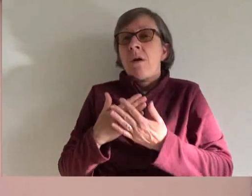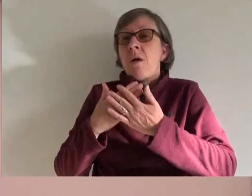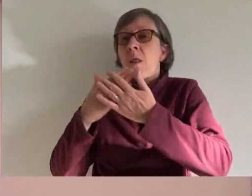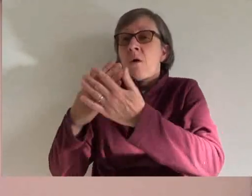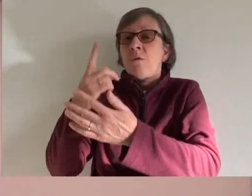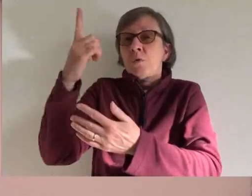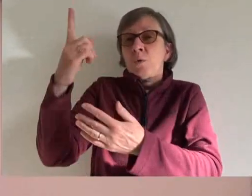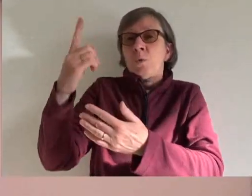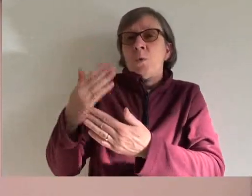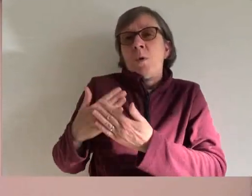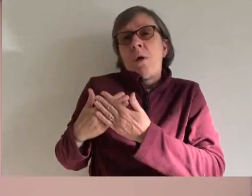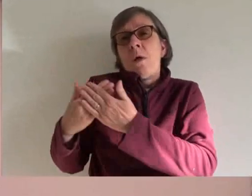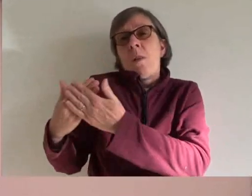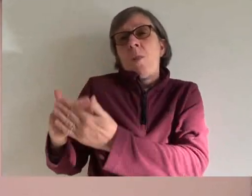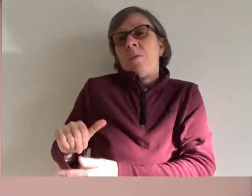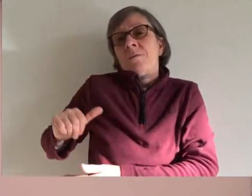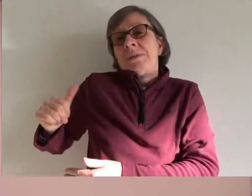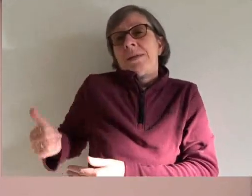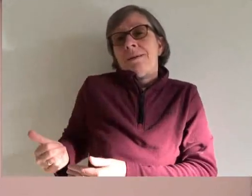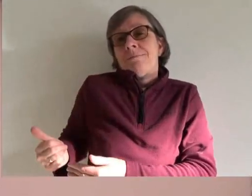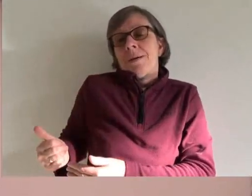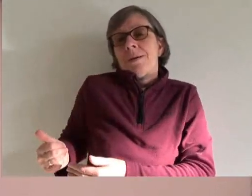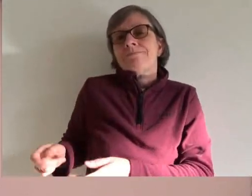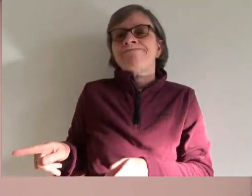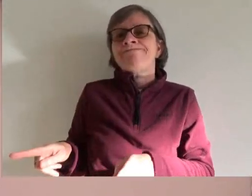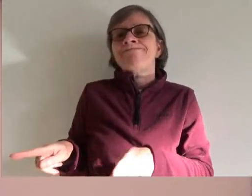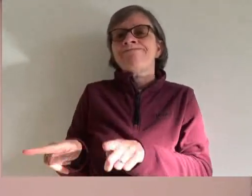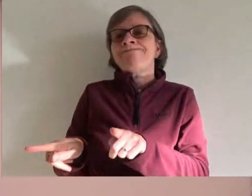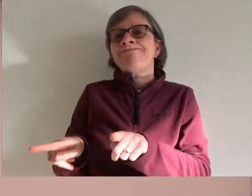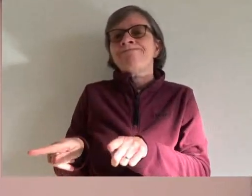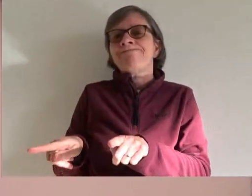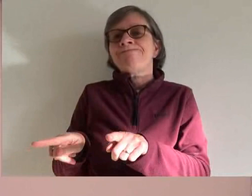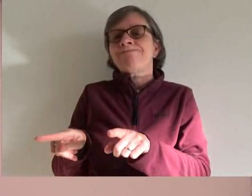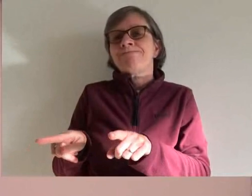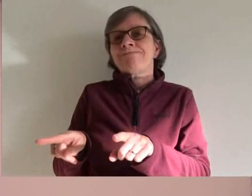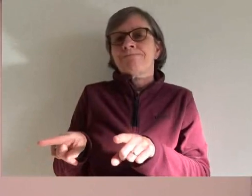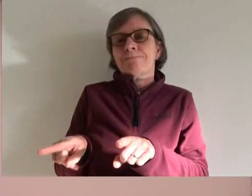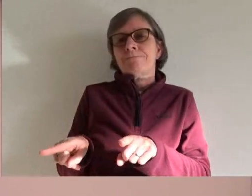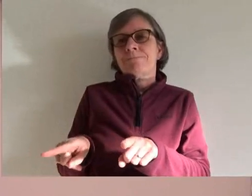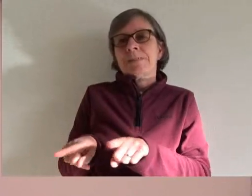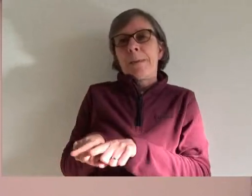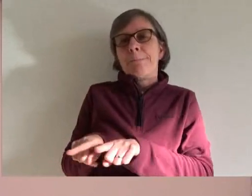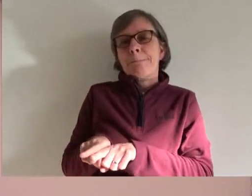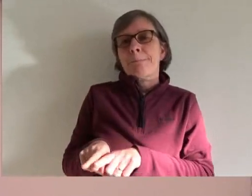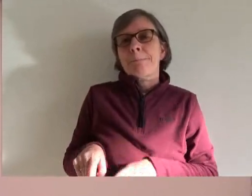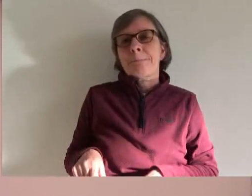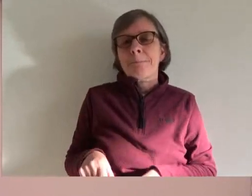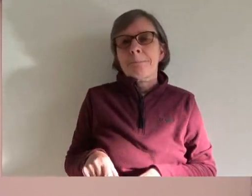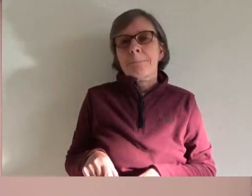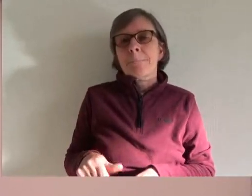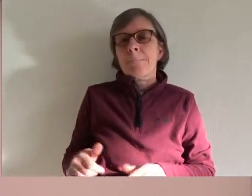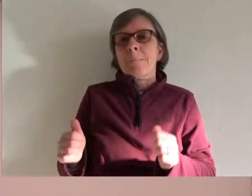neighbors as you call us to. Thank you, Jesus. Amen.